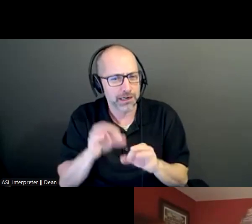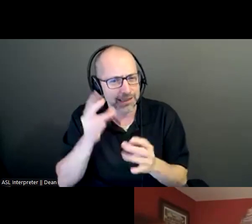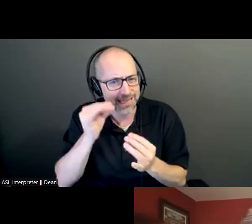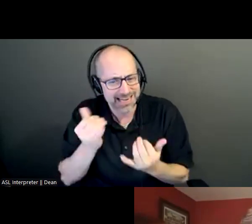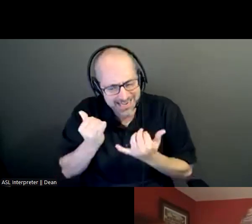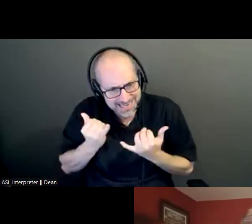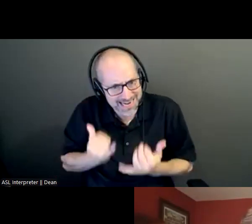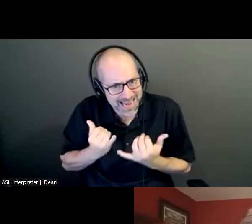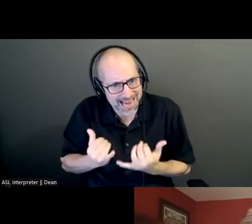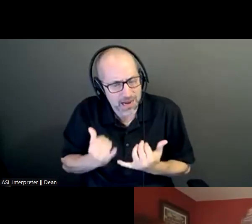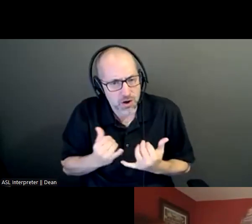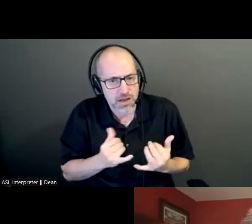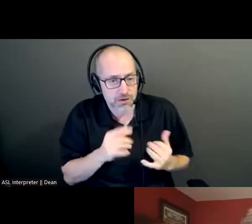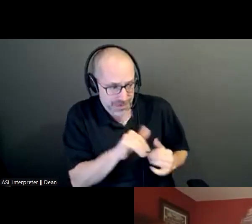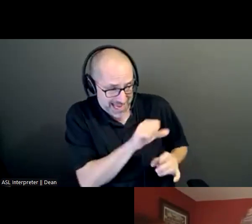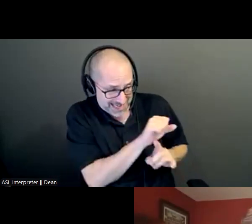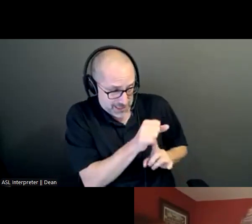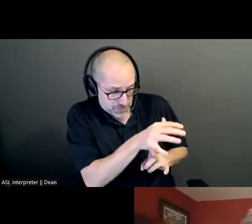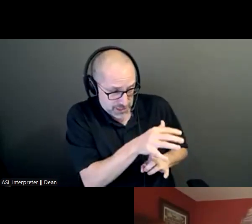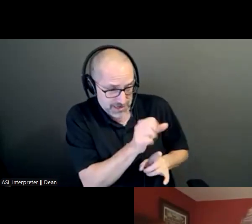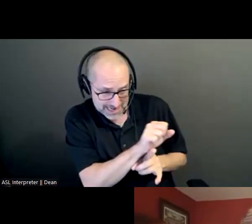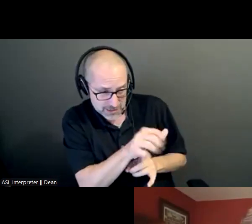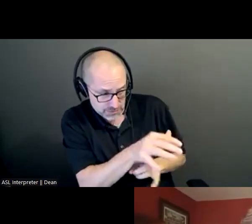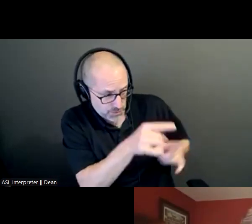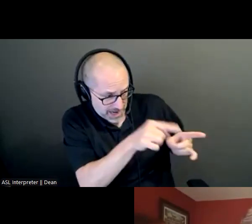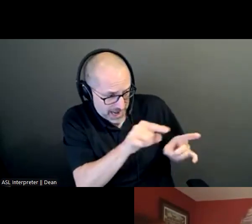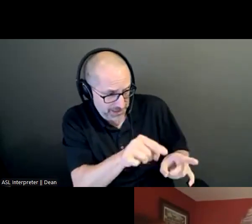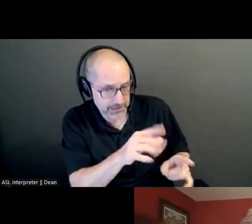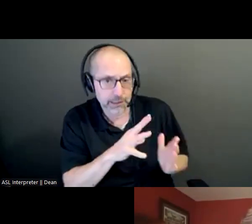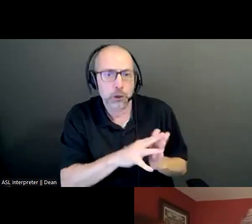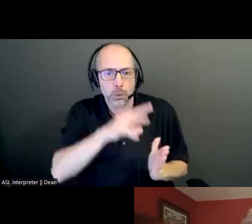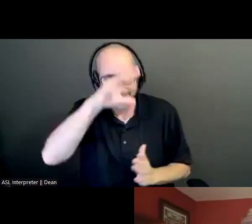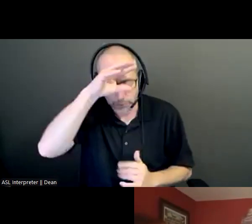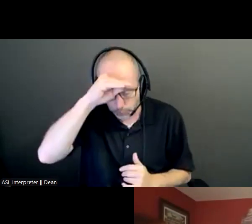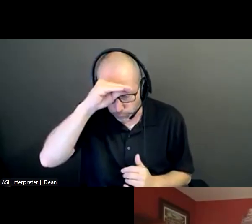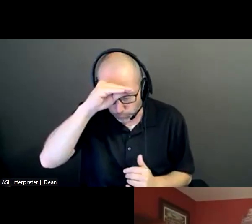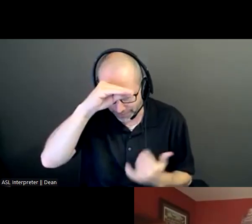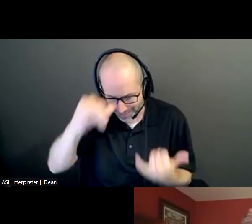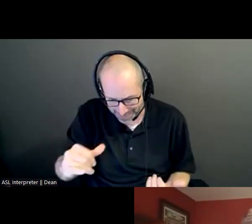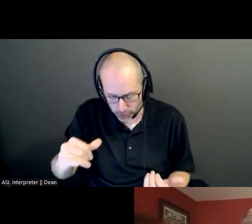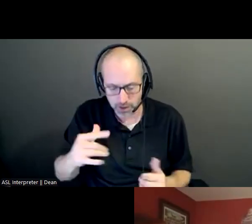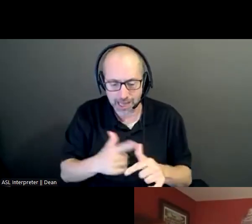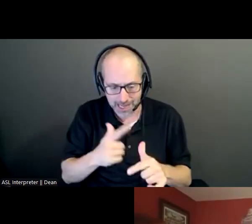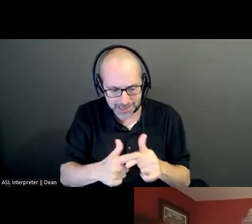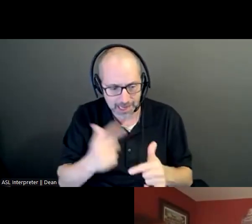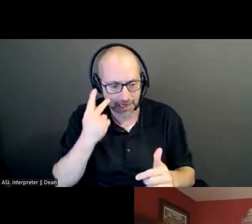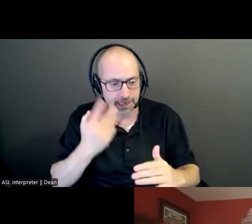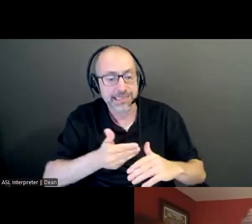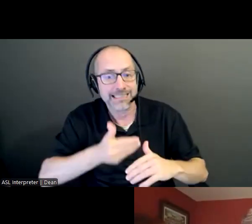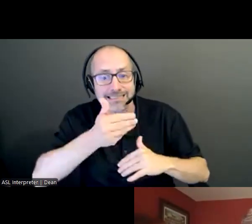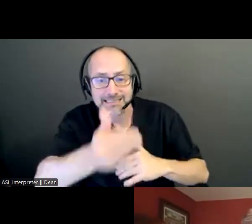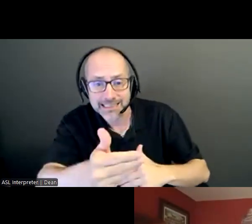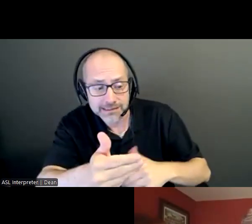from these particular cases and tragic losses to think about how we intervene differently with aging communities so that